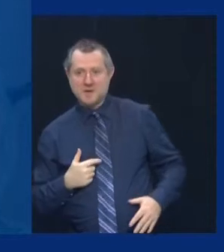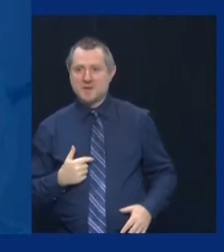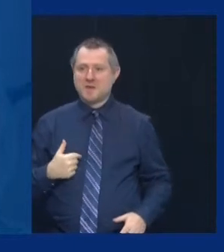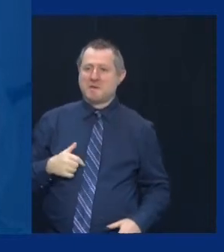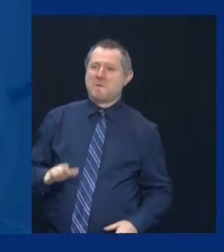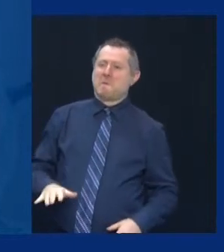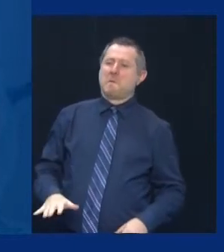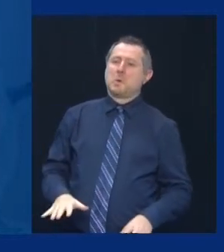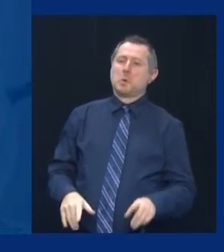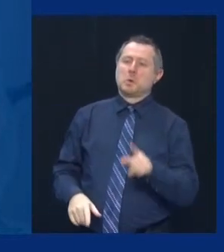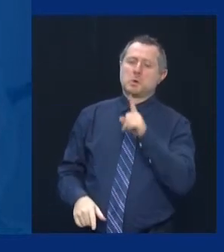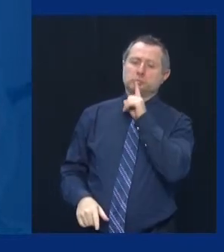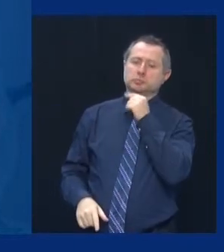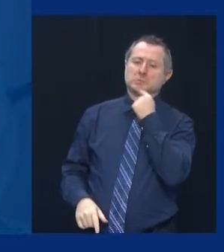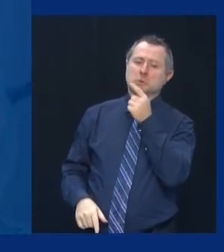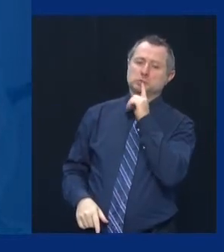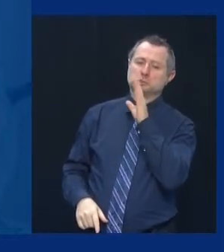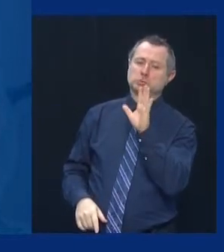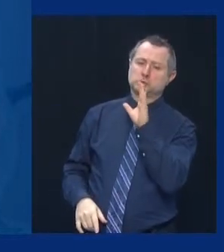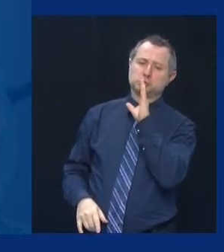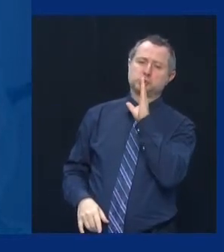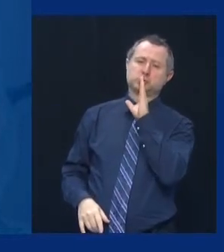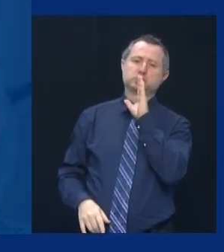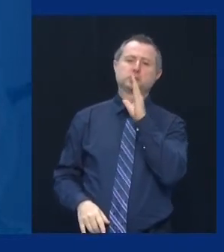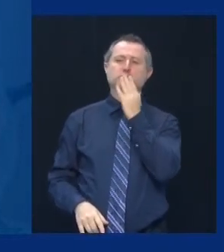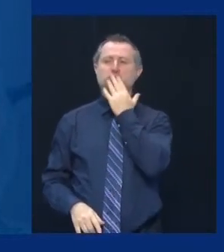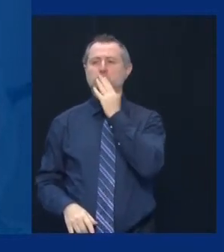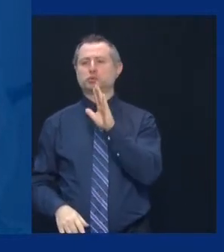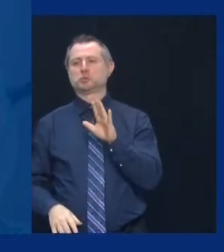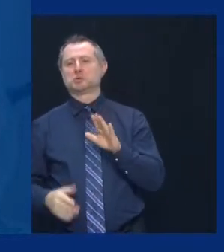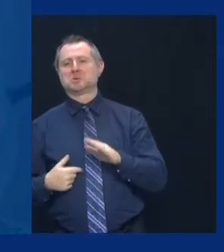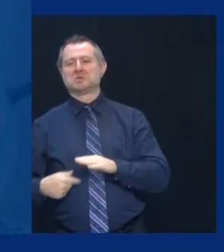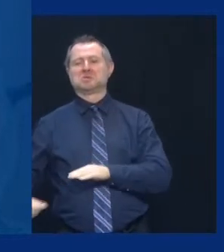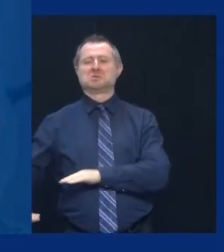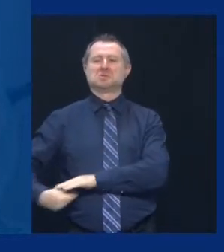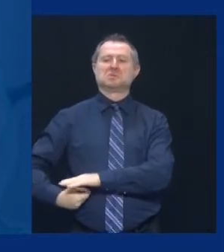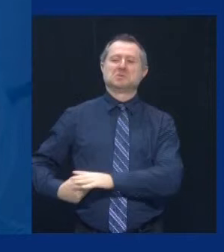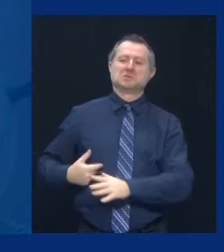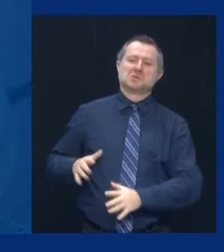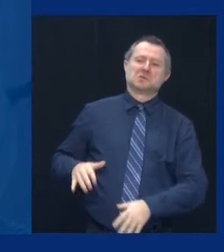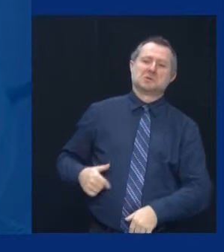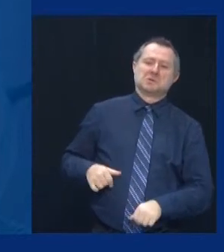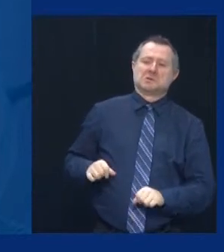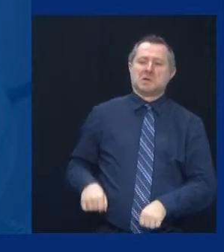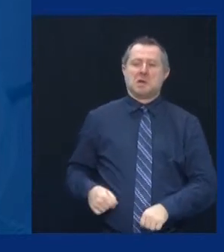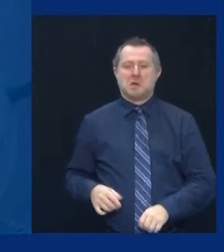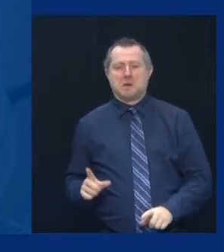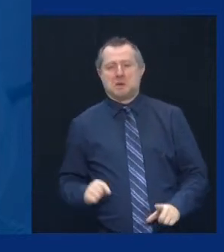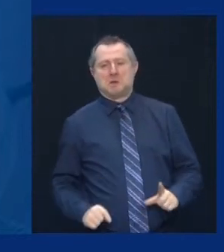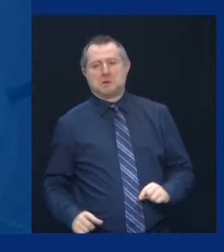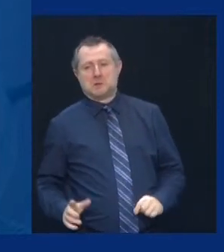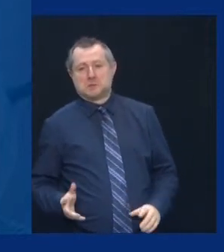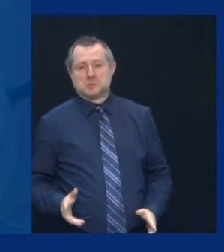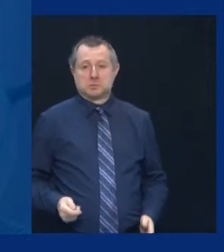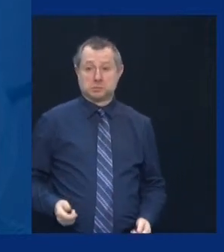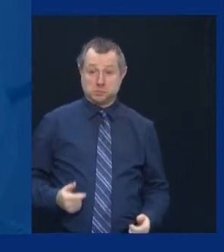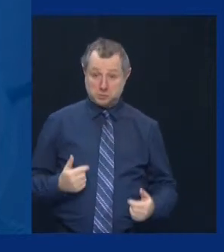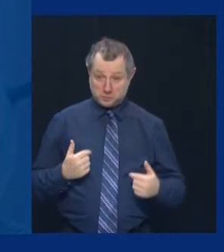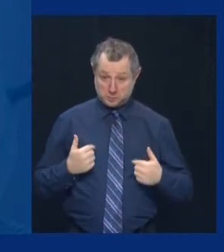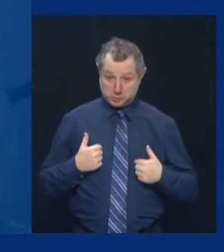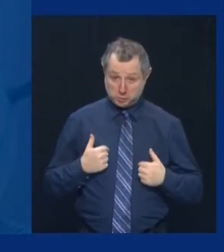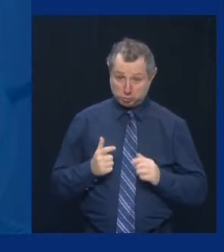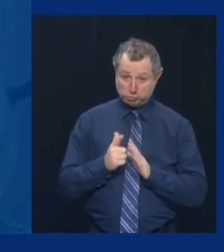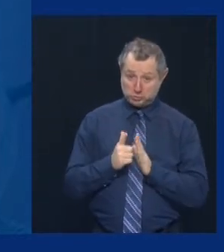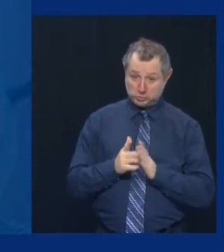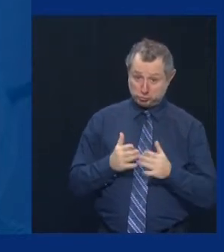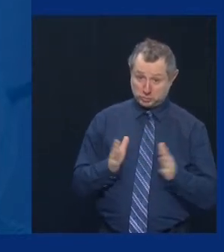ready, you're not on the priority list. Well, you can go to this place. I was the Attorney General for 4 years.